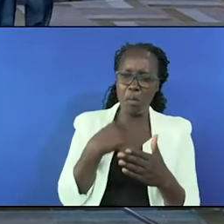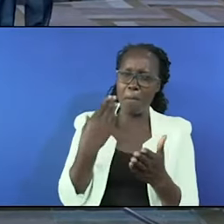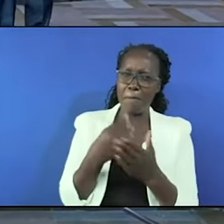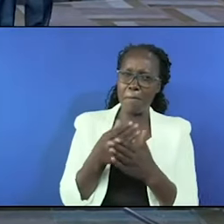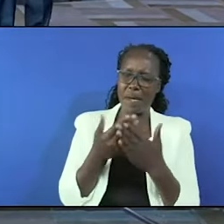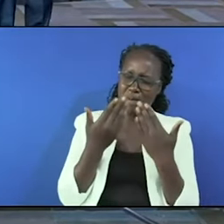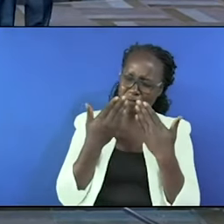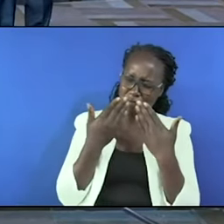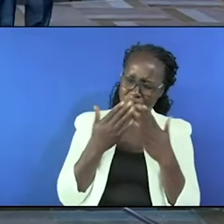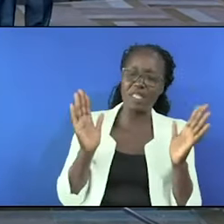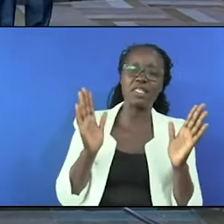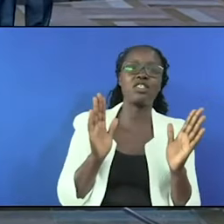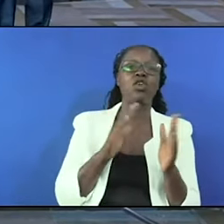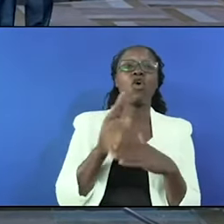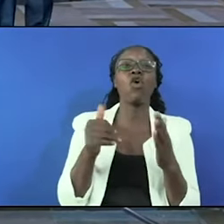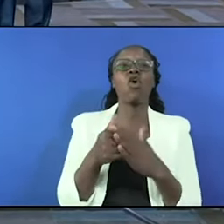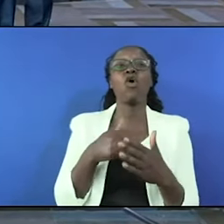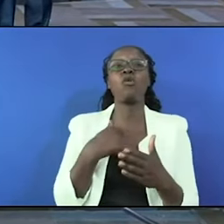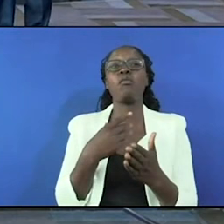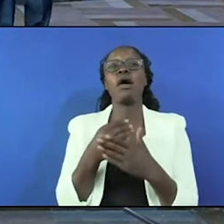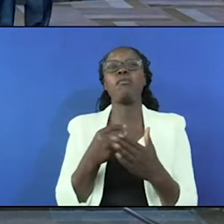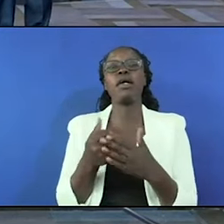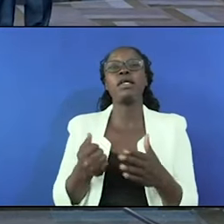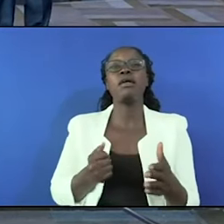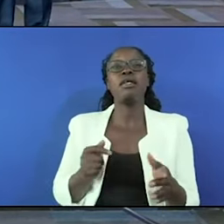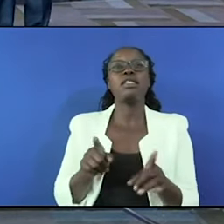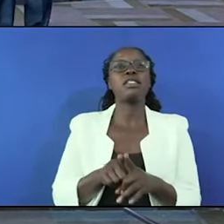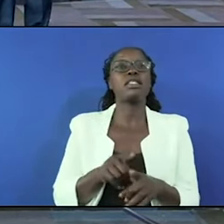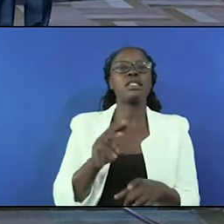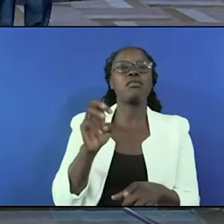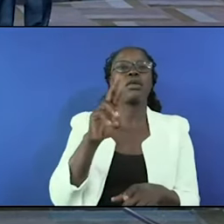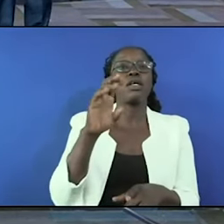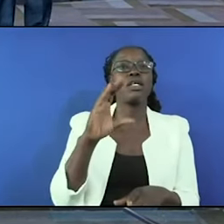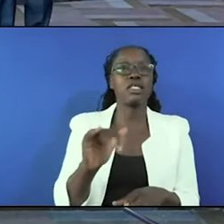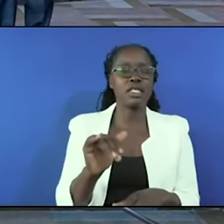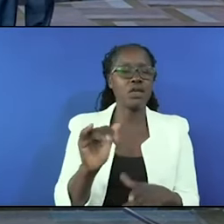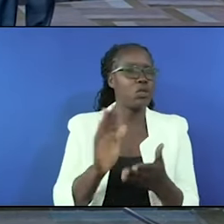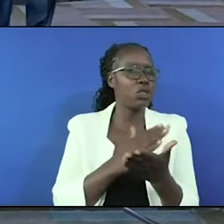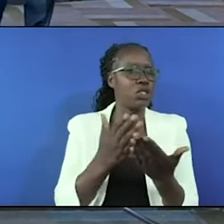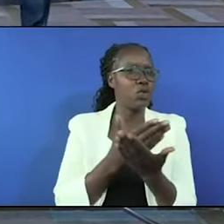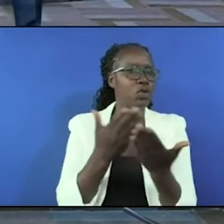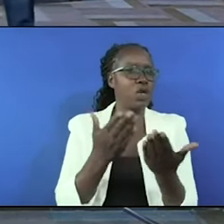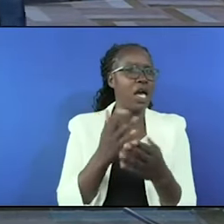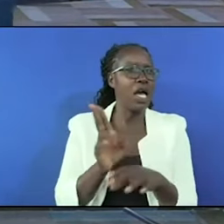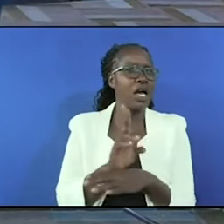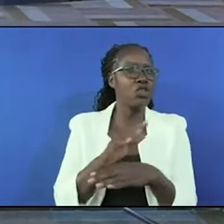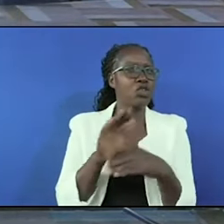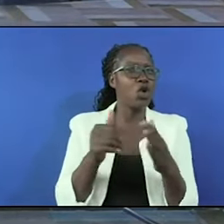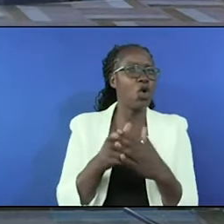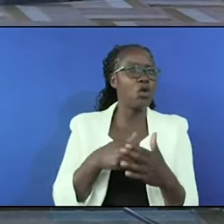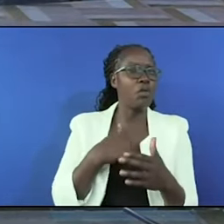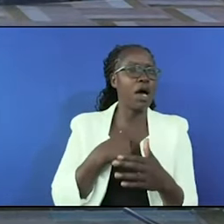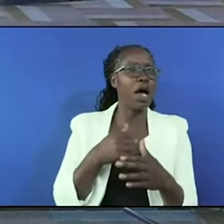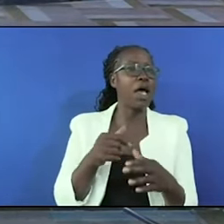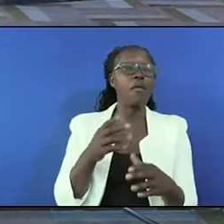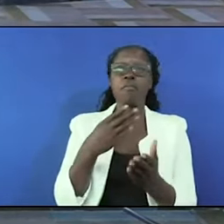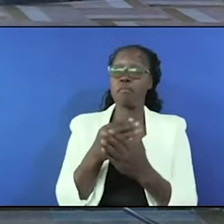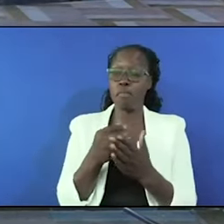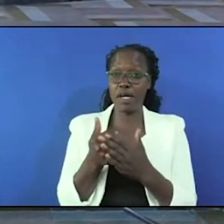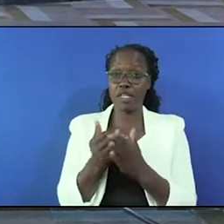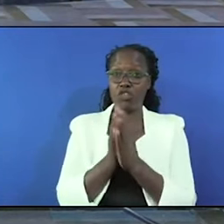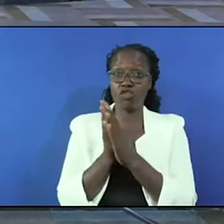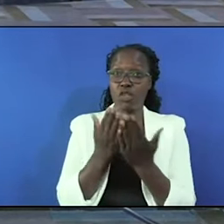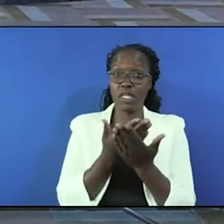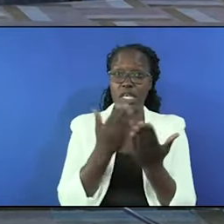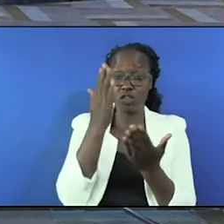money. All my money. My sister Mercy will tell you, I spent all my money. Mercy, you know that story. You